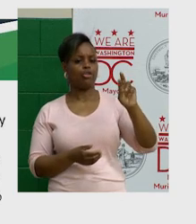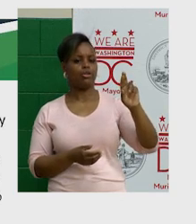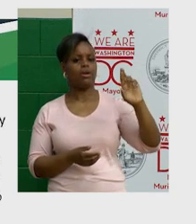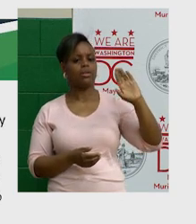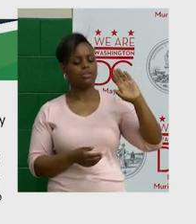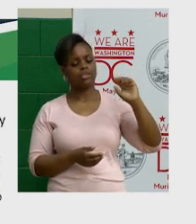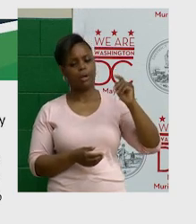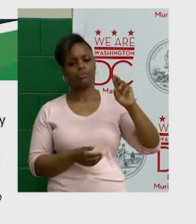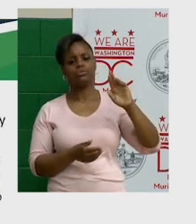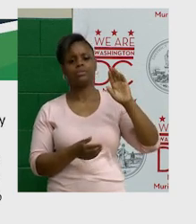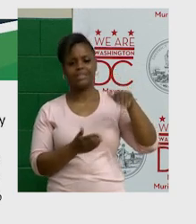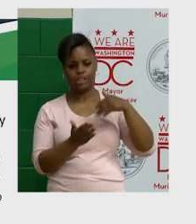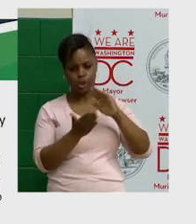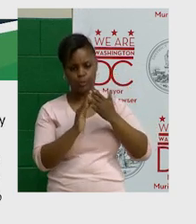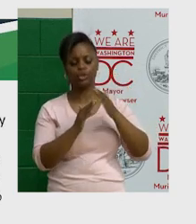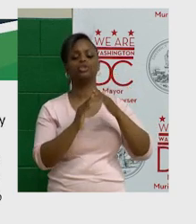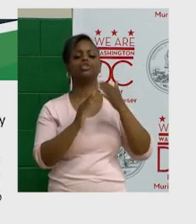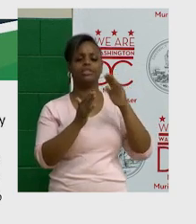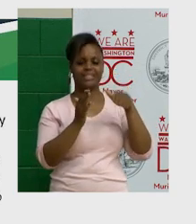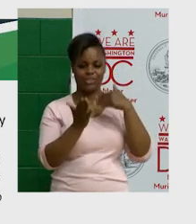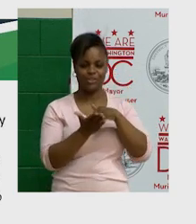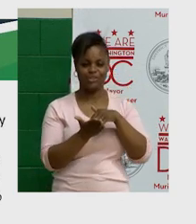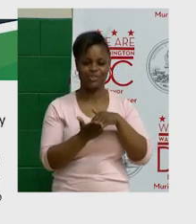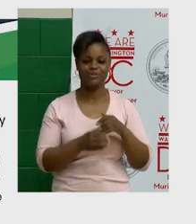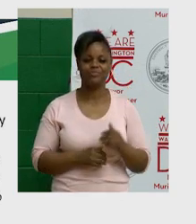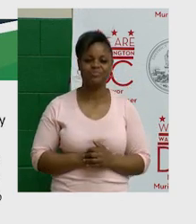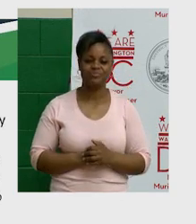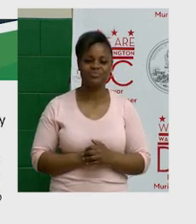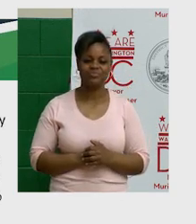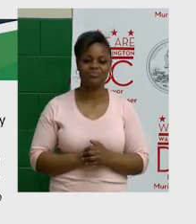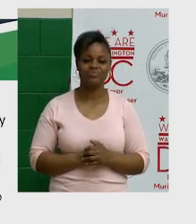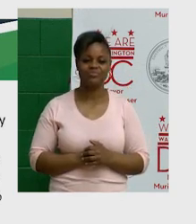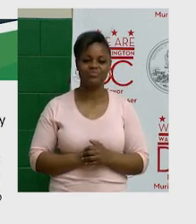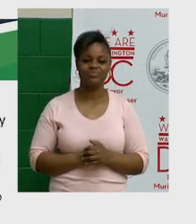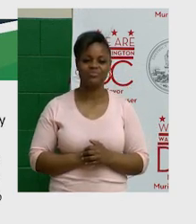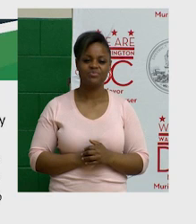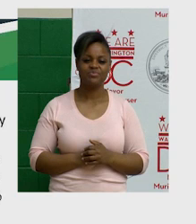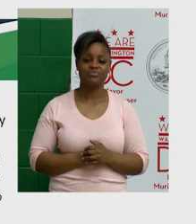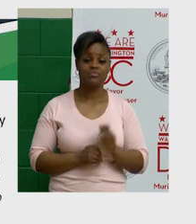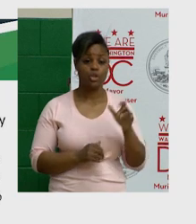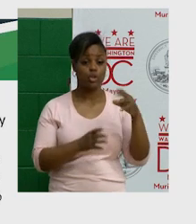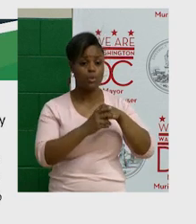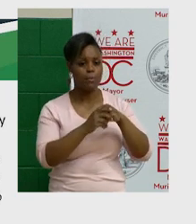public under DPR's portfolio and increase programming for the community.